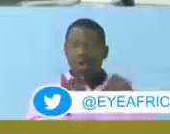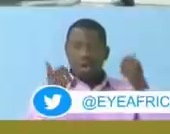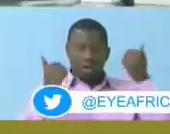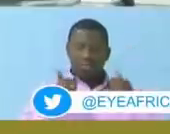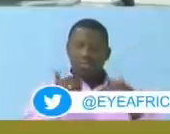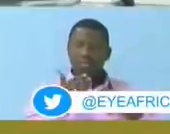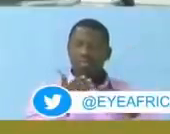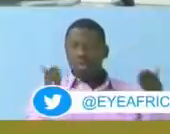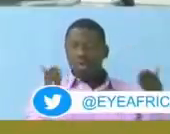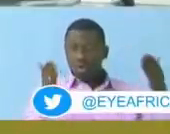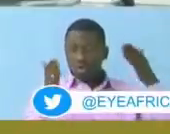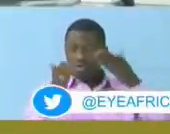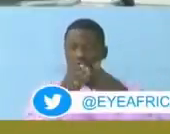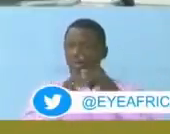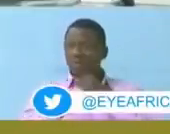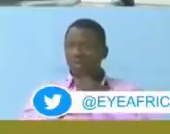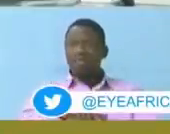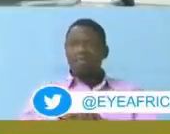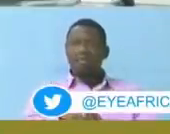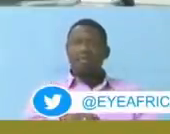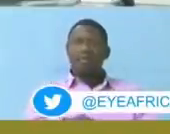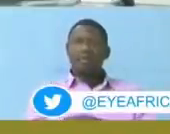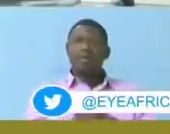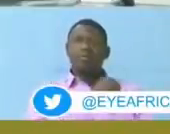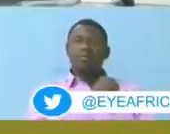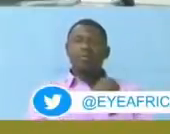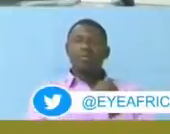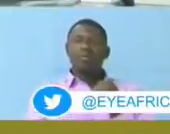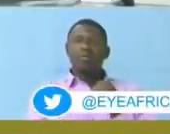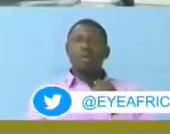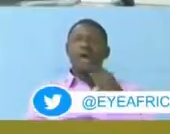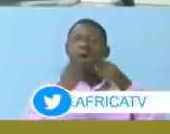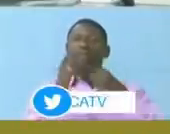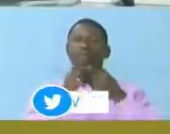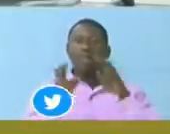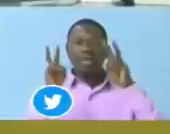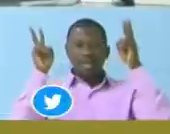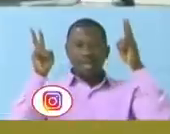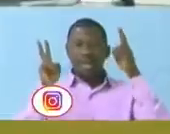It's immediately after Jame's departure that I instructed I.